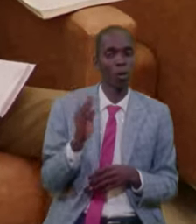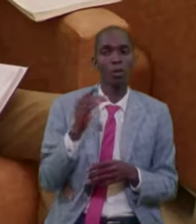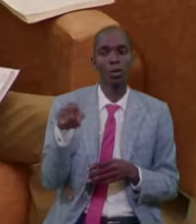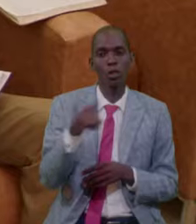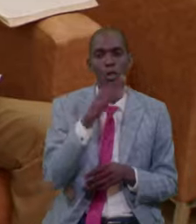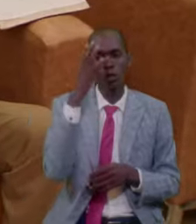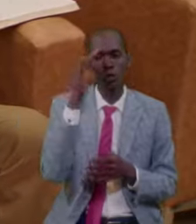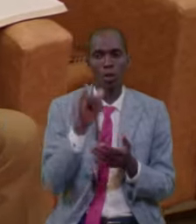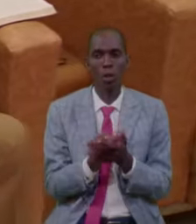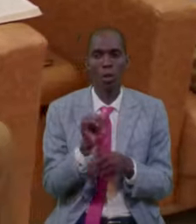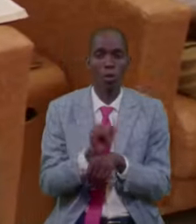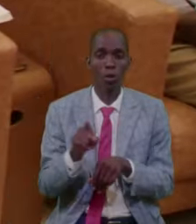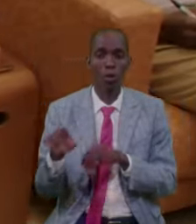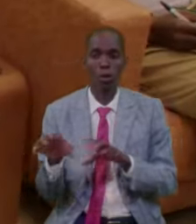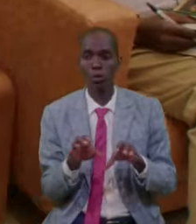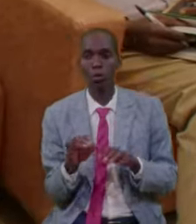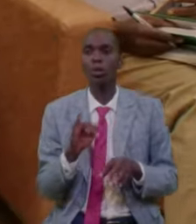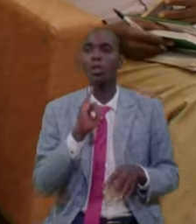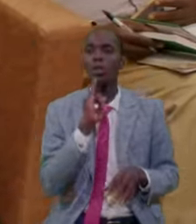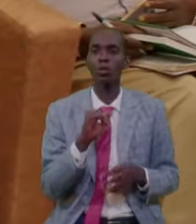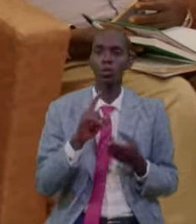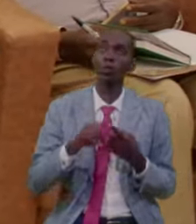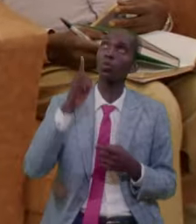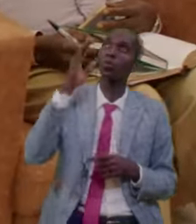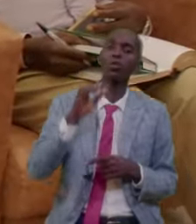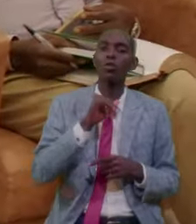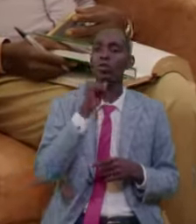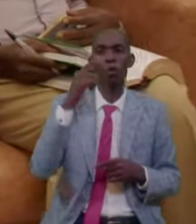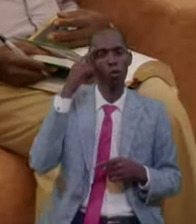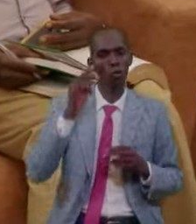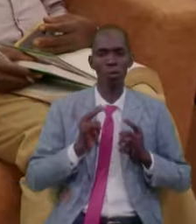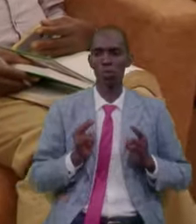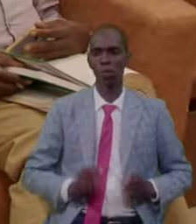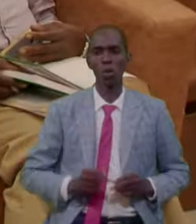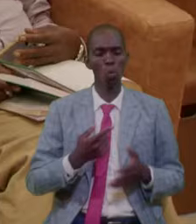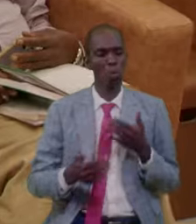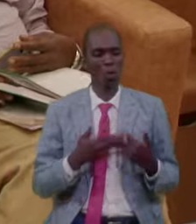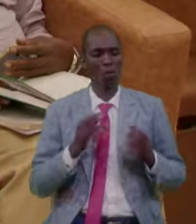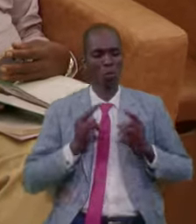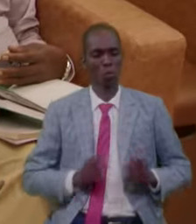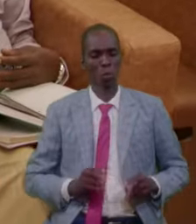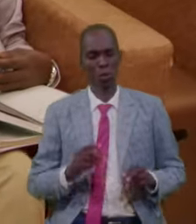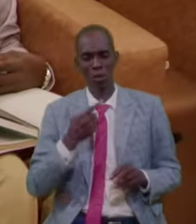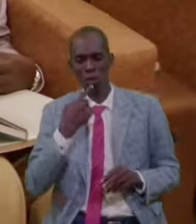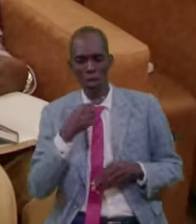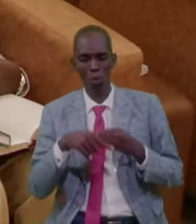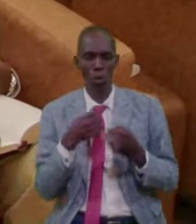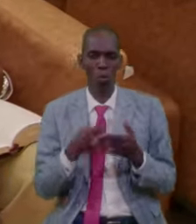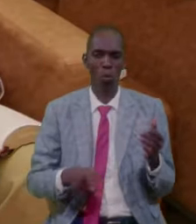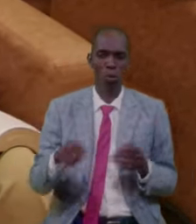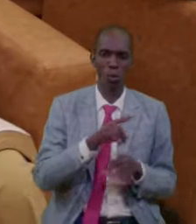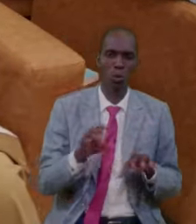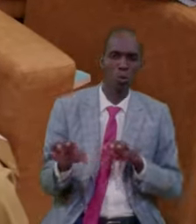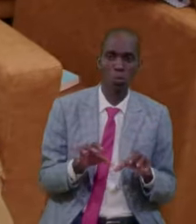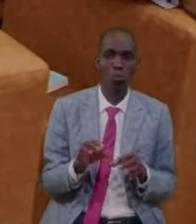of God, and they know it's not man. And whatever man feels about what he do or doesn't feel about what he do,